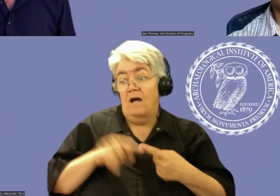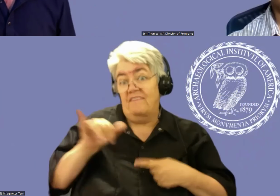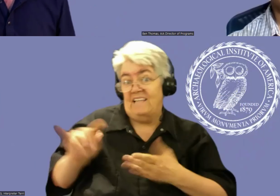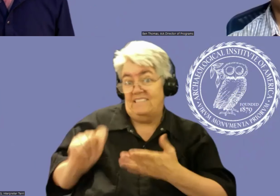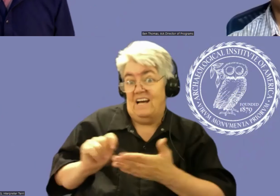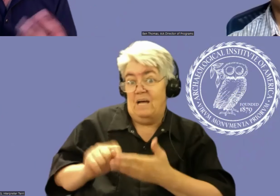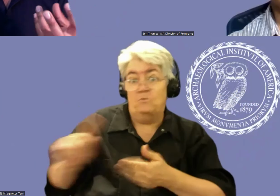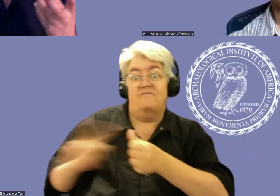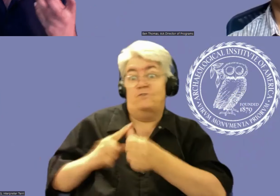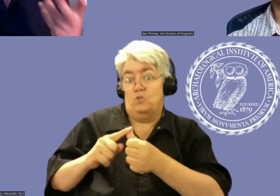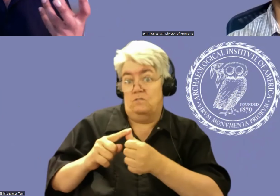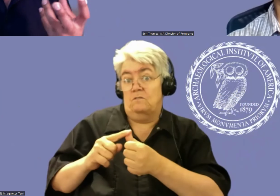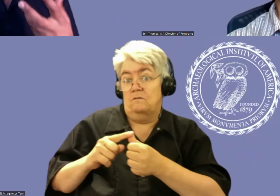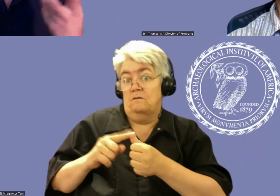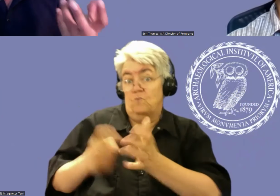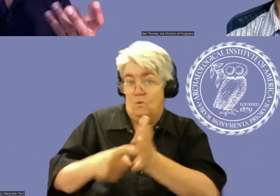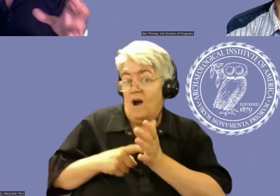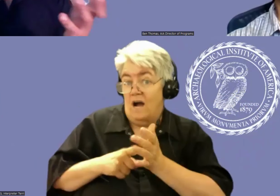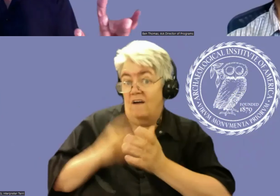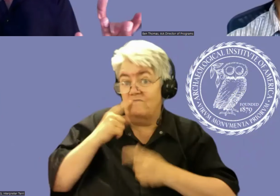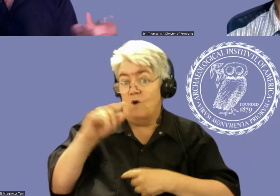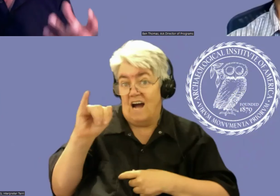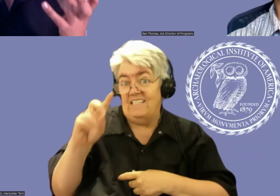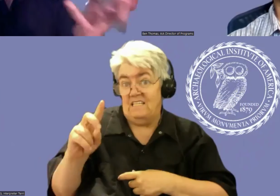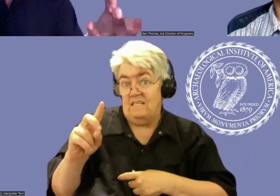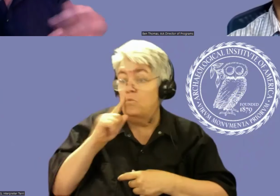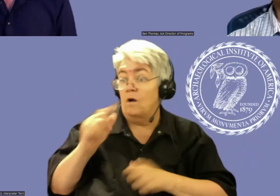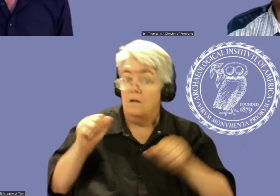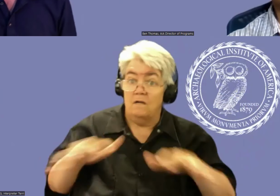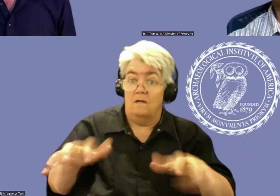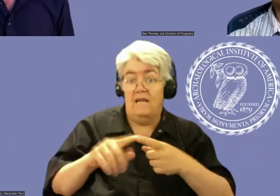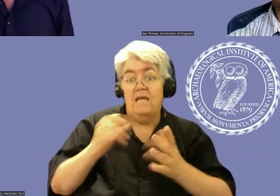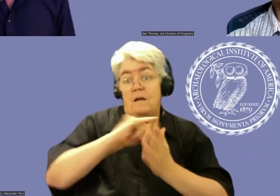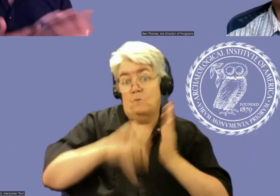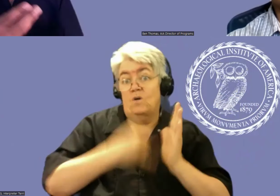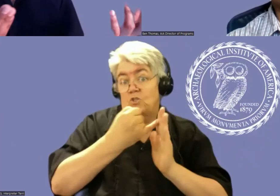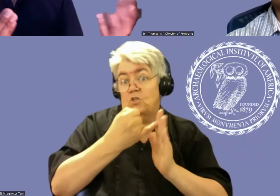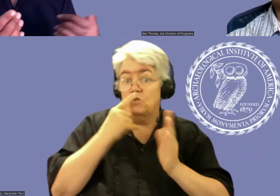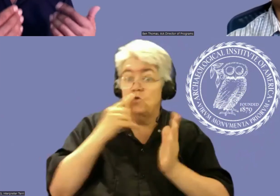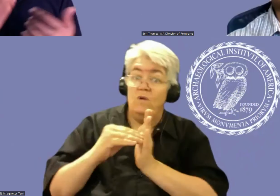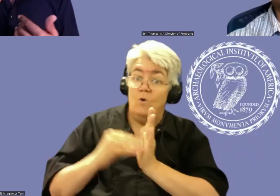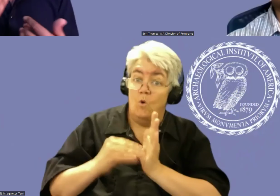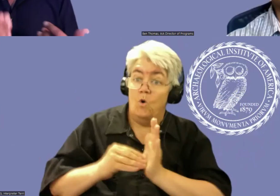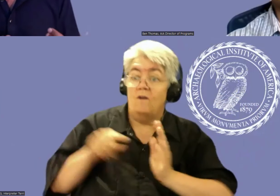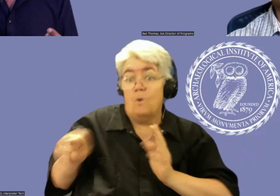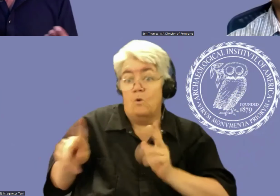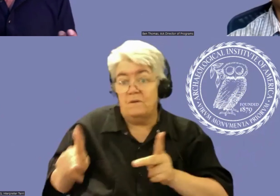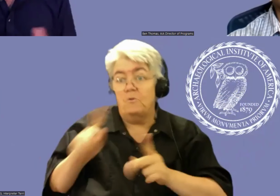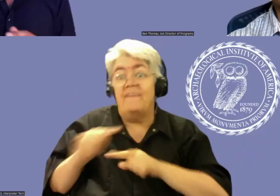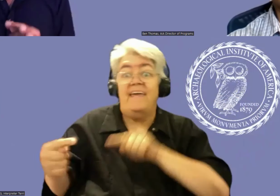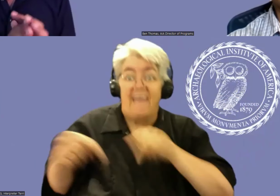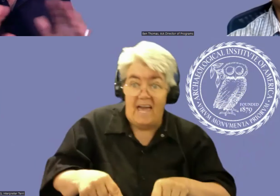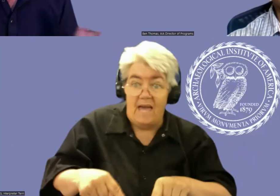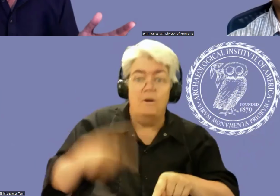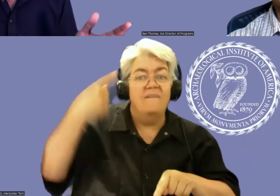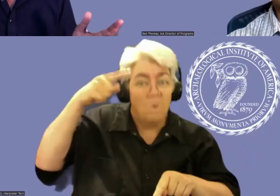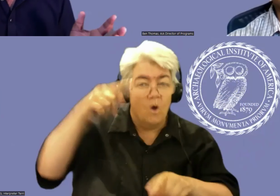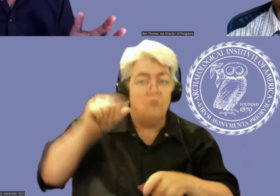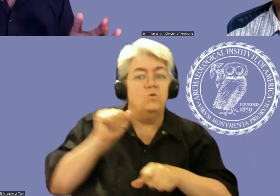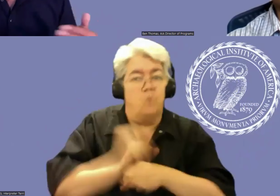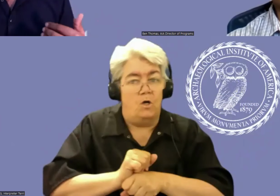of the first iterations of that used on mass was in Mauritius to record indentured laborers, because before the registry for enslaved people was